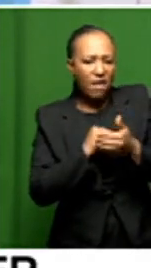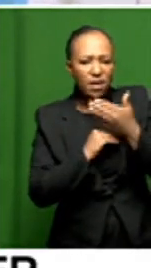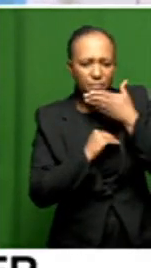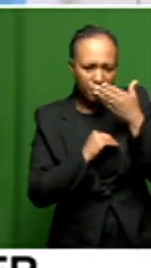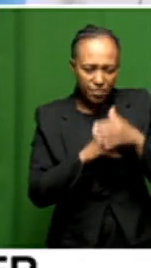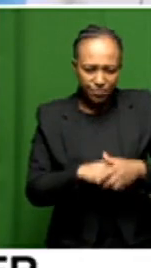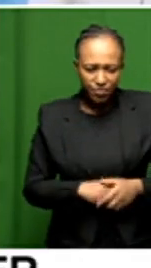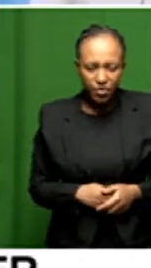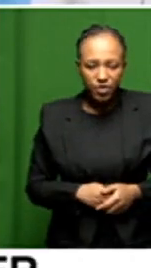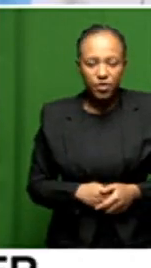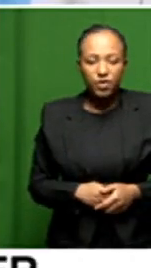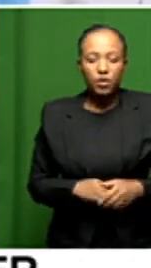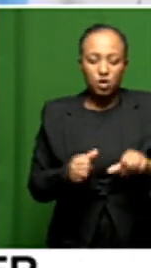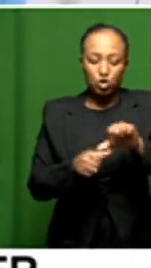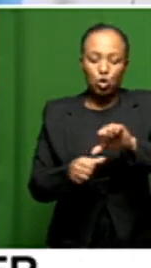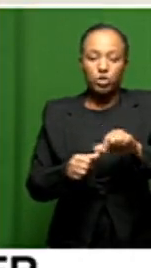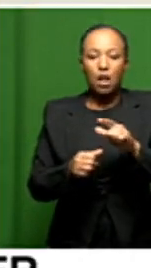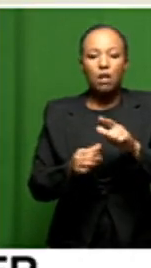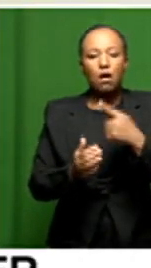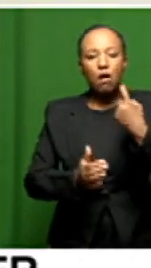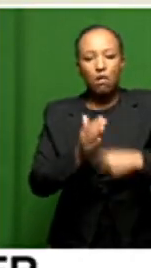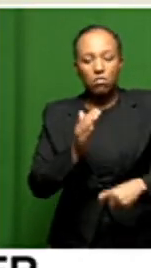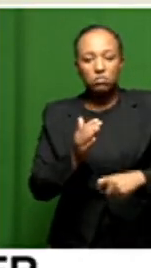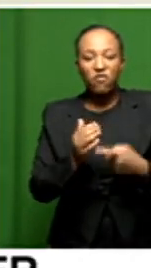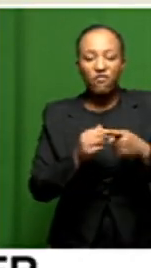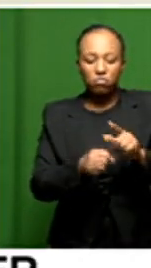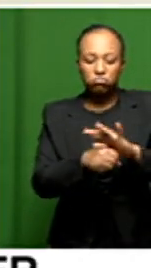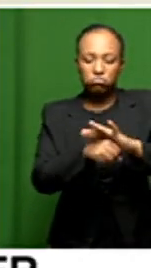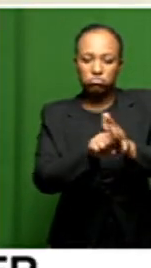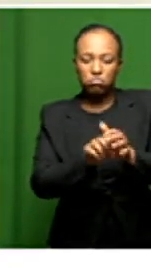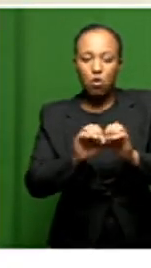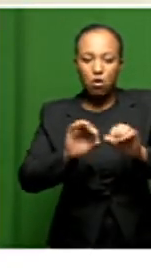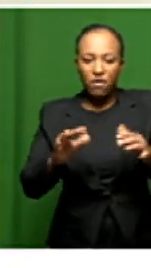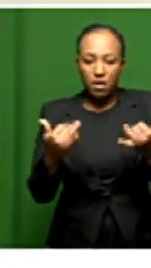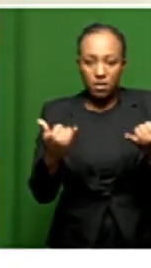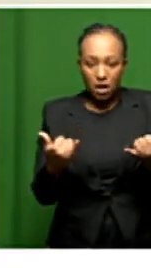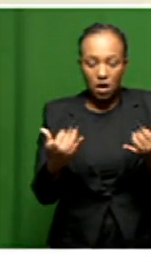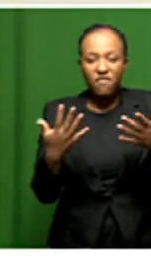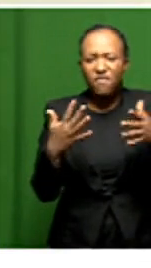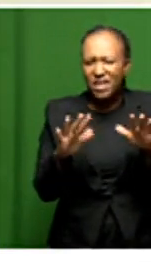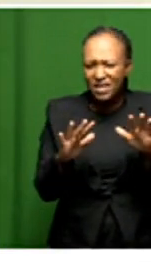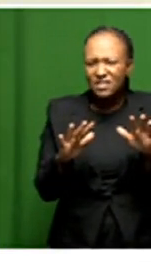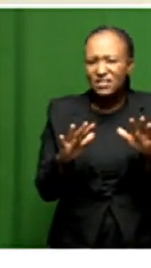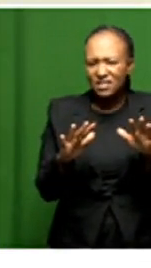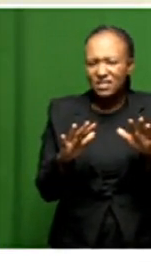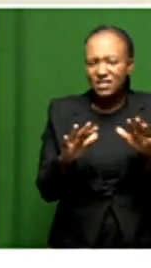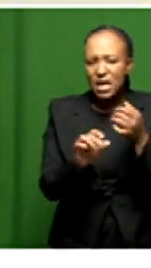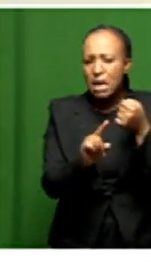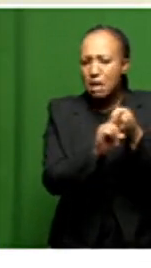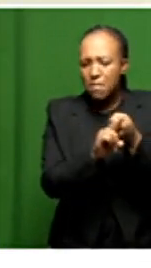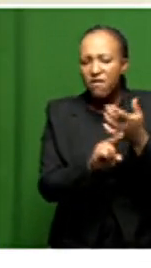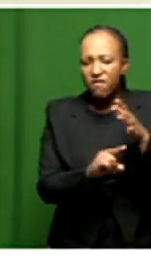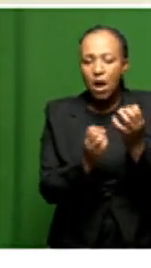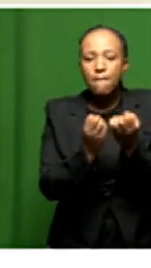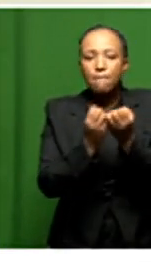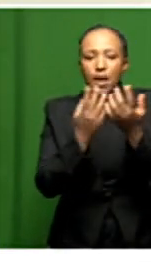The social costs, the human costs of this pandemic have been immensely magnified by the fact that the